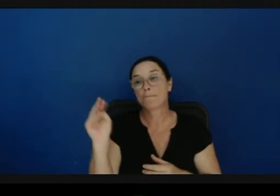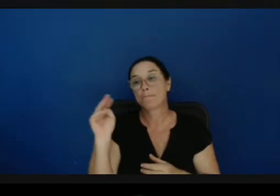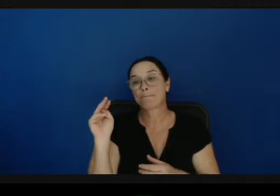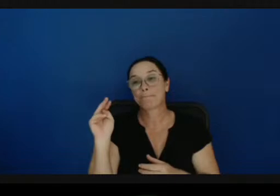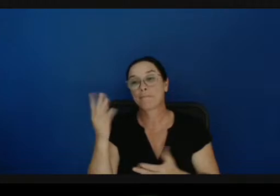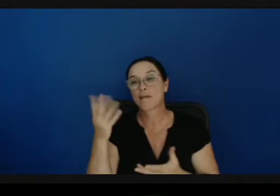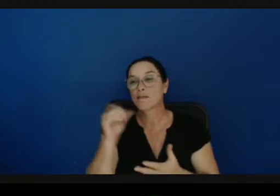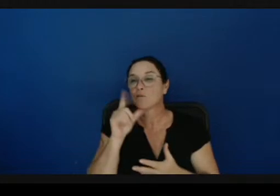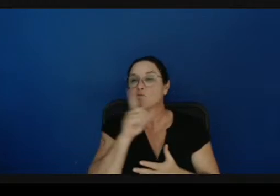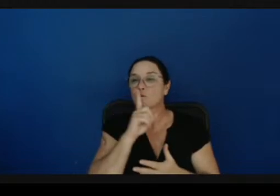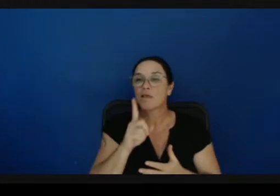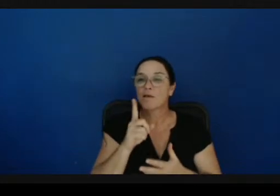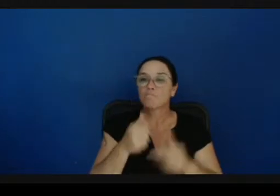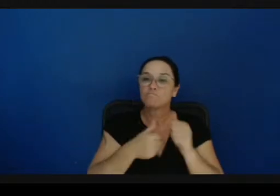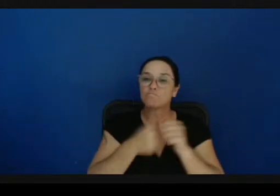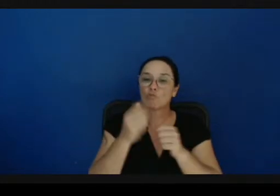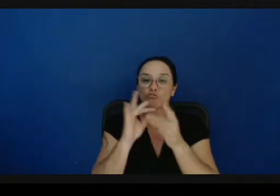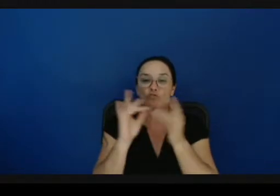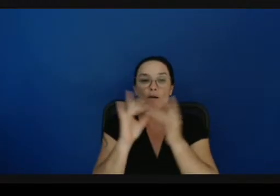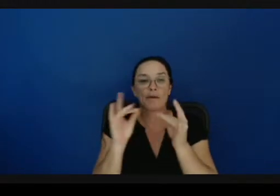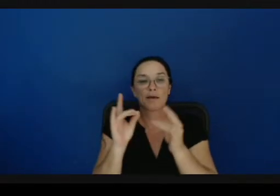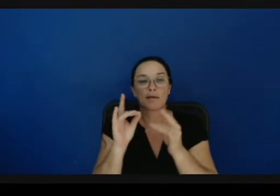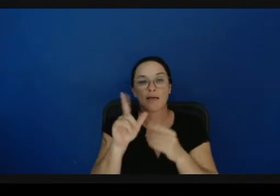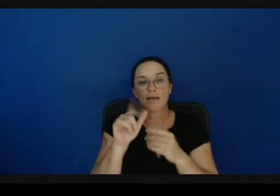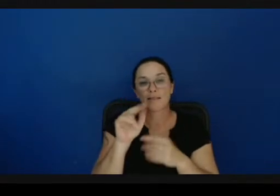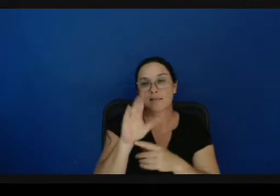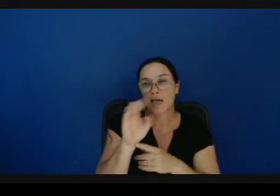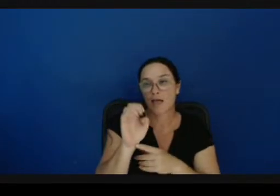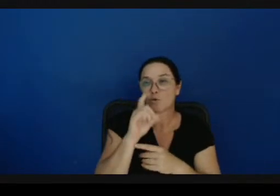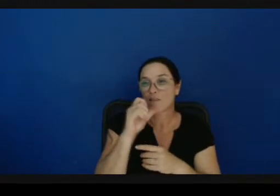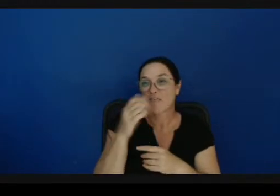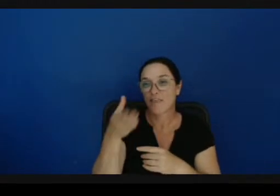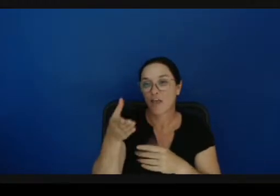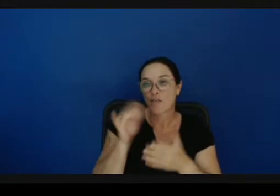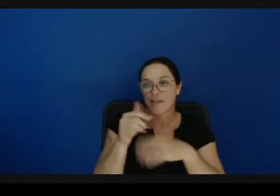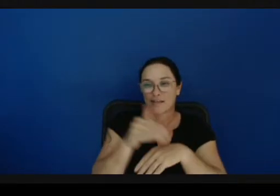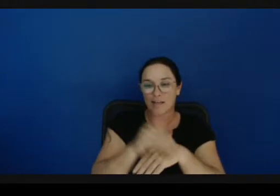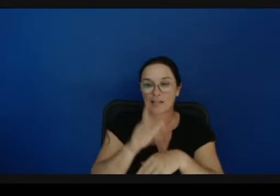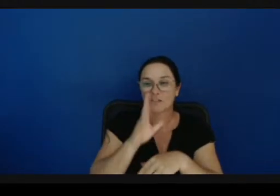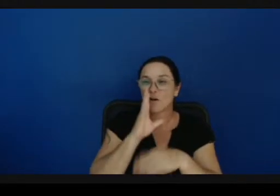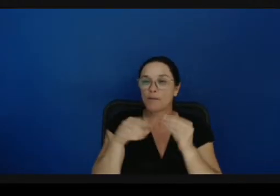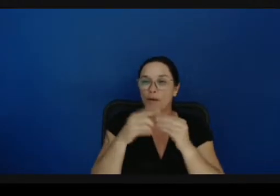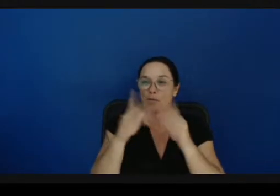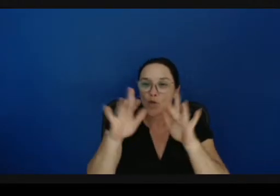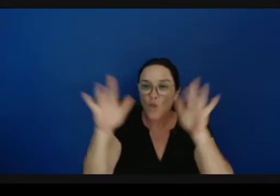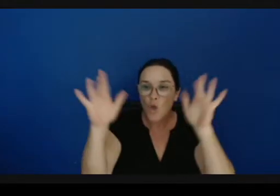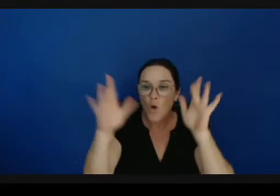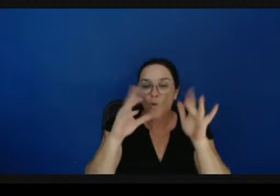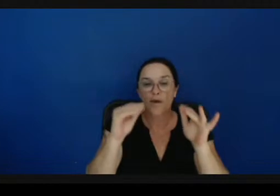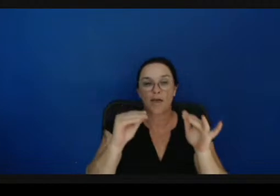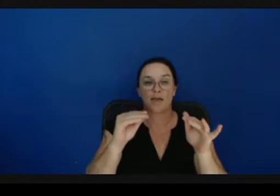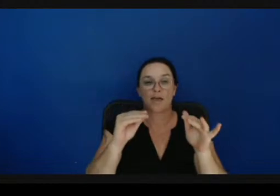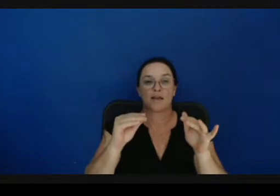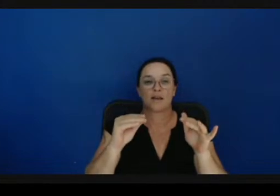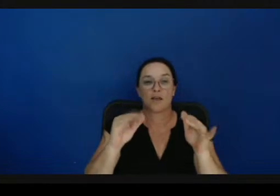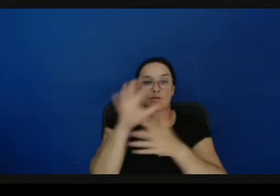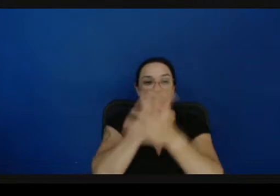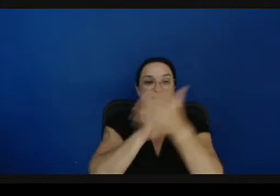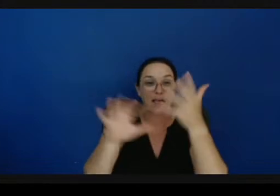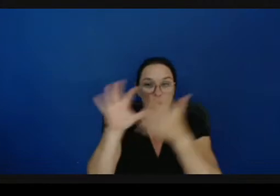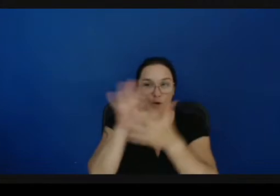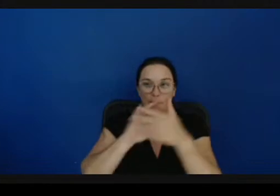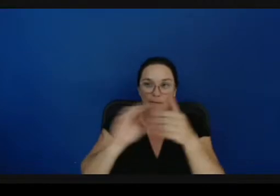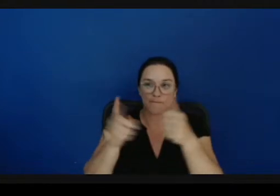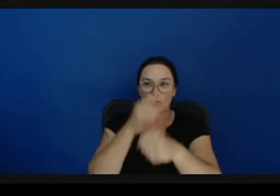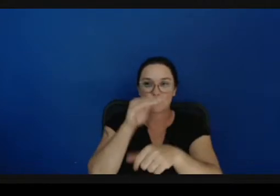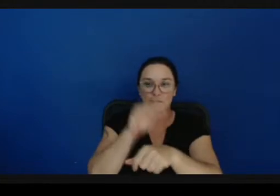not really. Mostly comments from people like Lance that were there that night and talking about the glow and how it was overcast that night. And